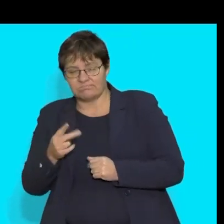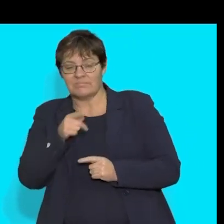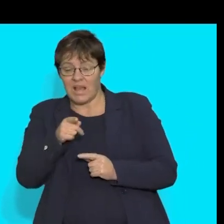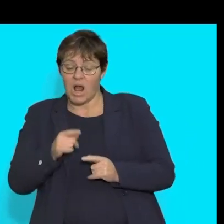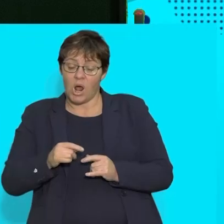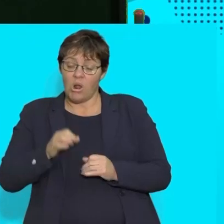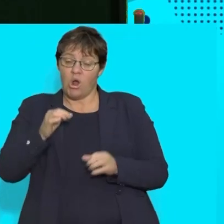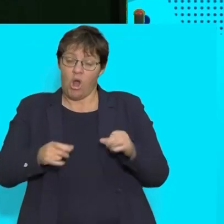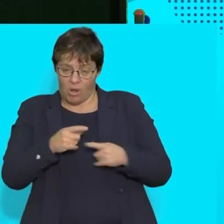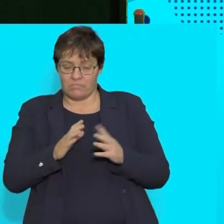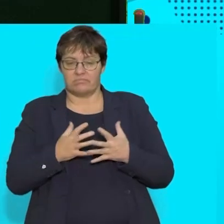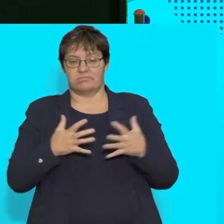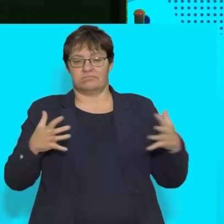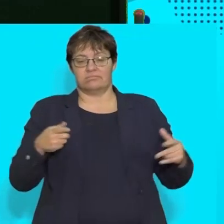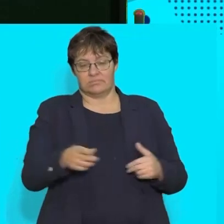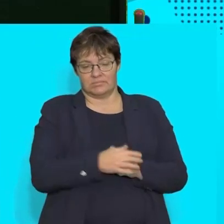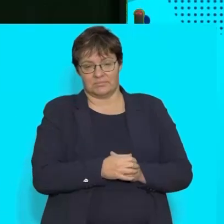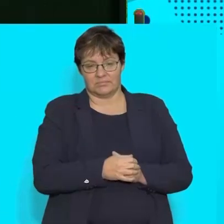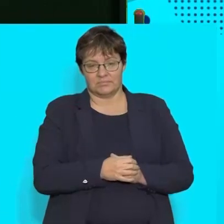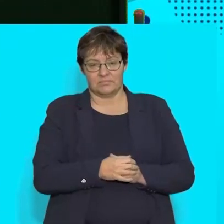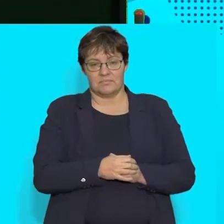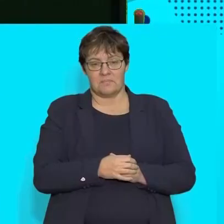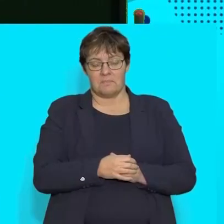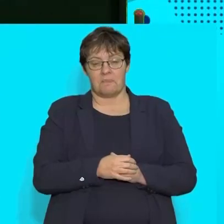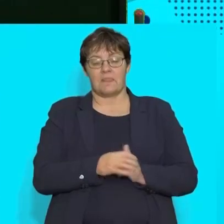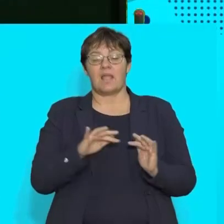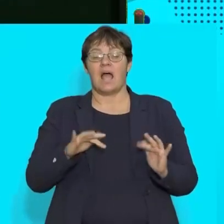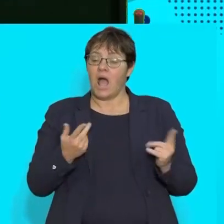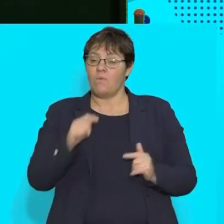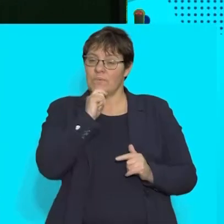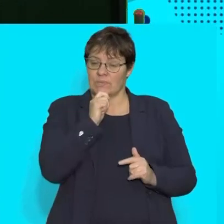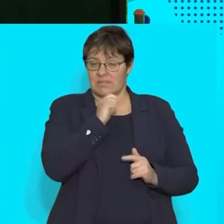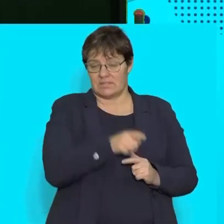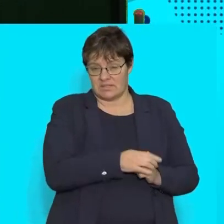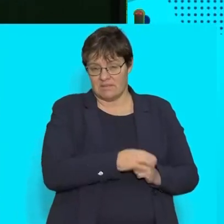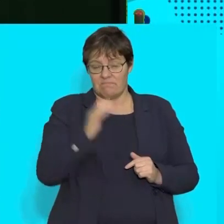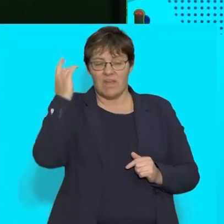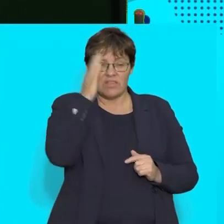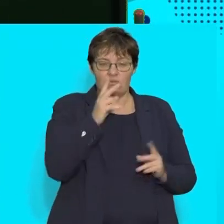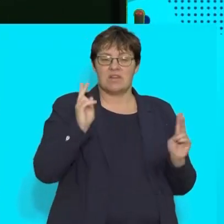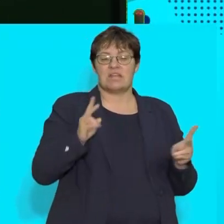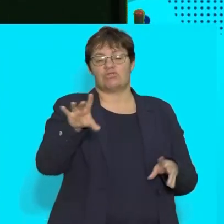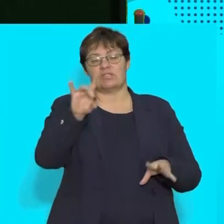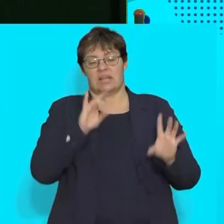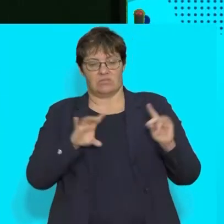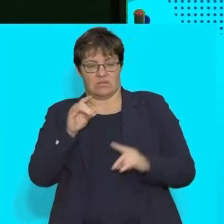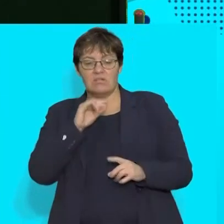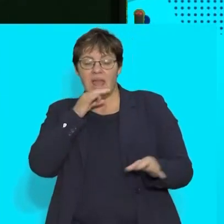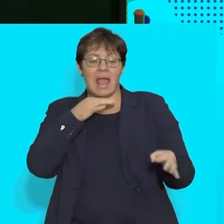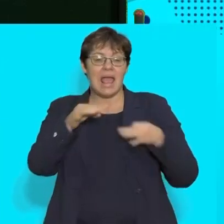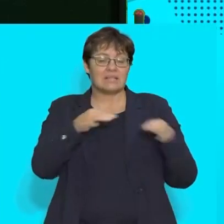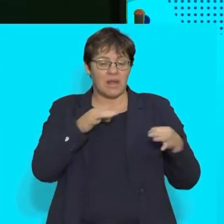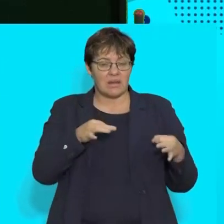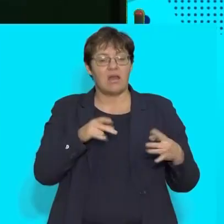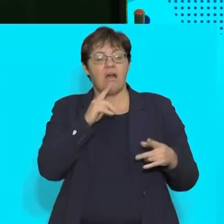of these individuals increasing. And guys, that's how you would have to use that theory of natural selection to explain